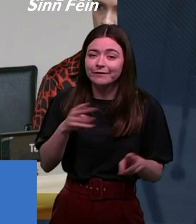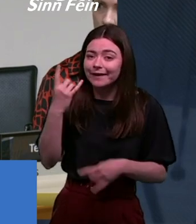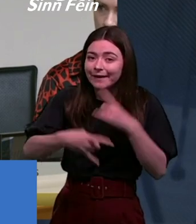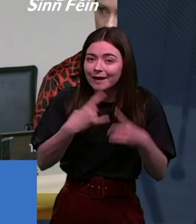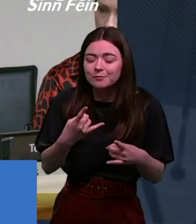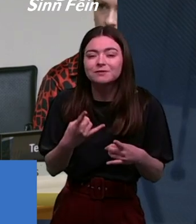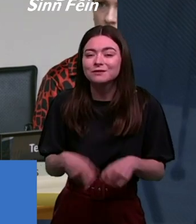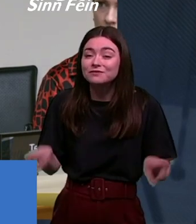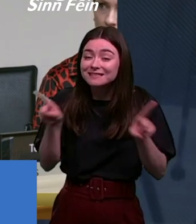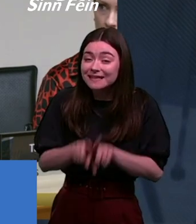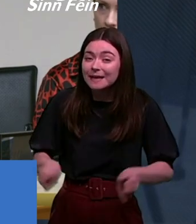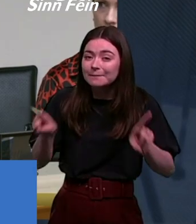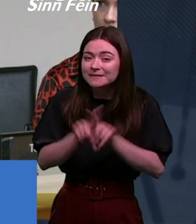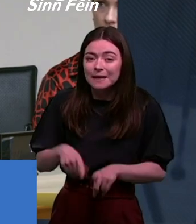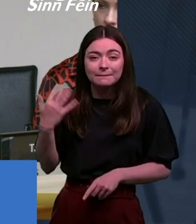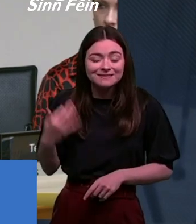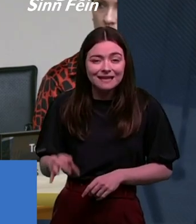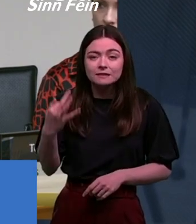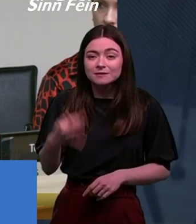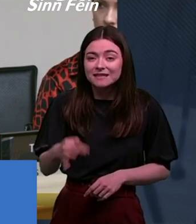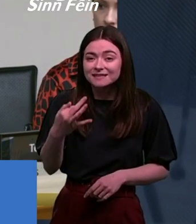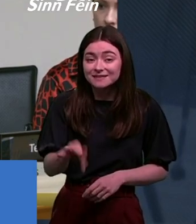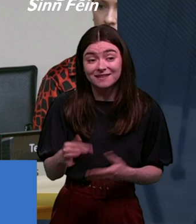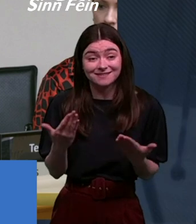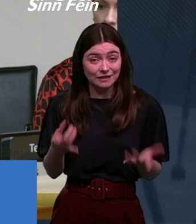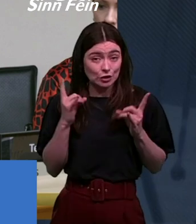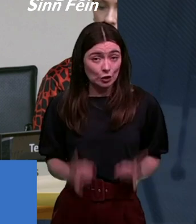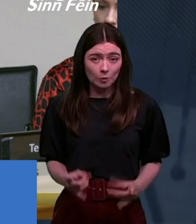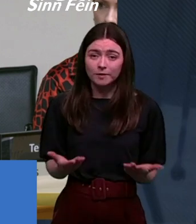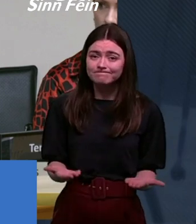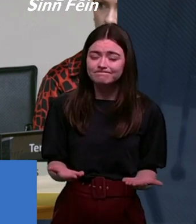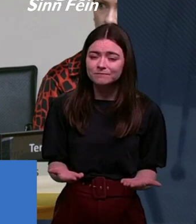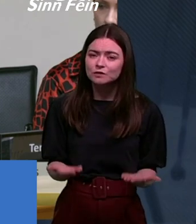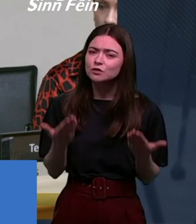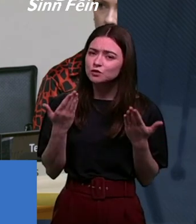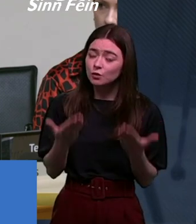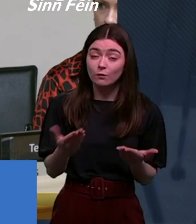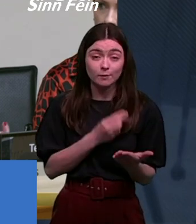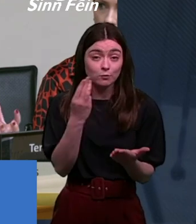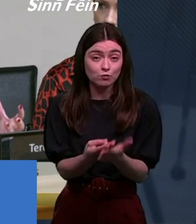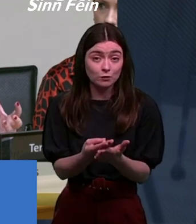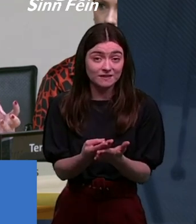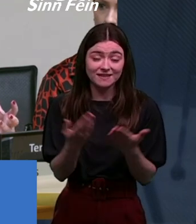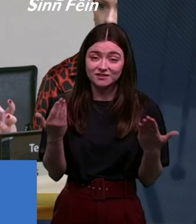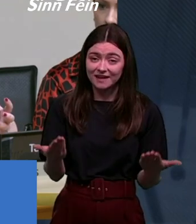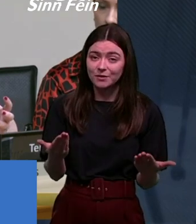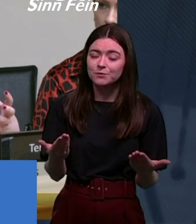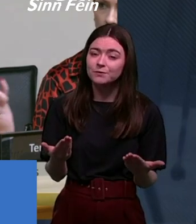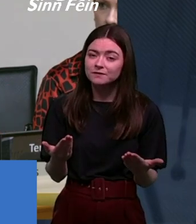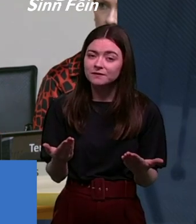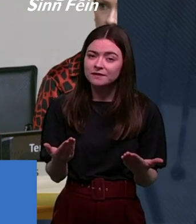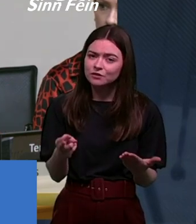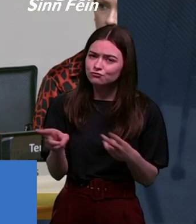to make the same mistakes. That's what human beings will do. So what we're really proposing here is